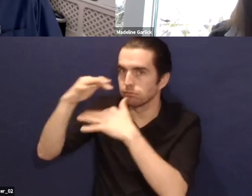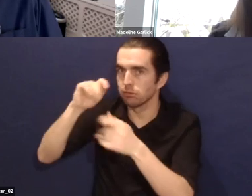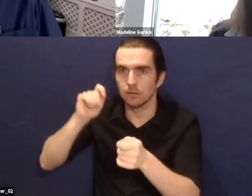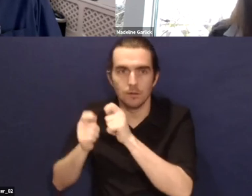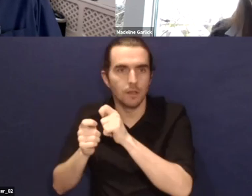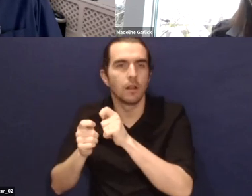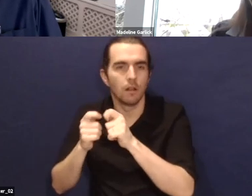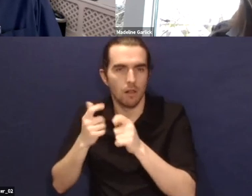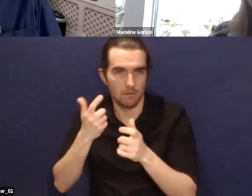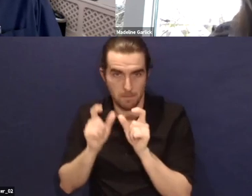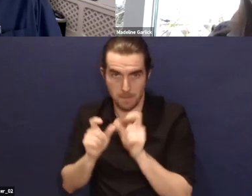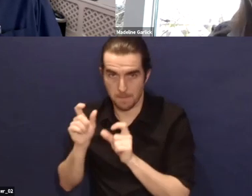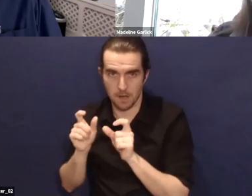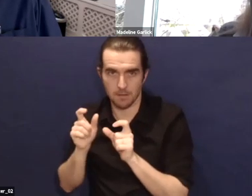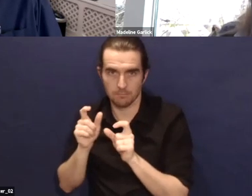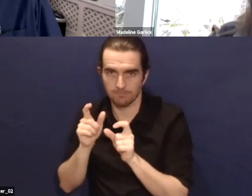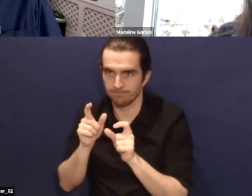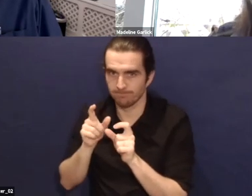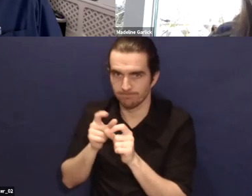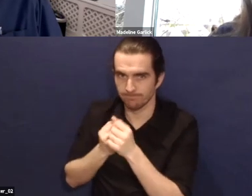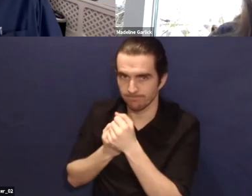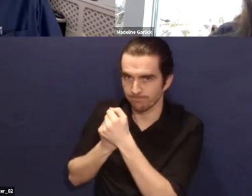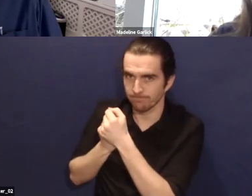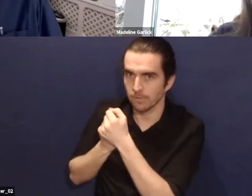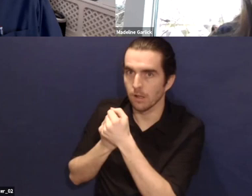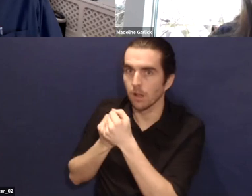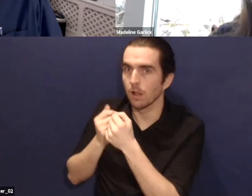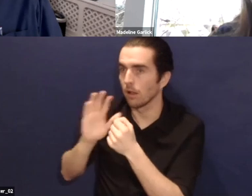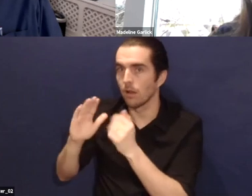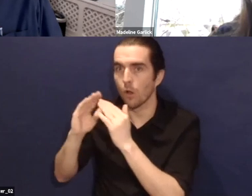people won't be forced to move. Thank you.